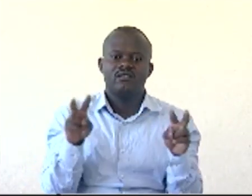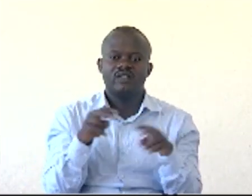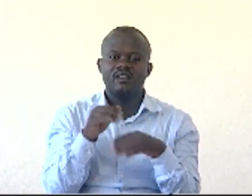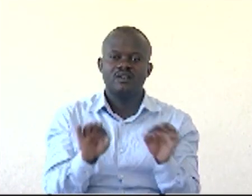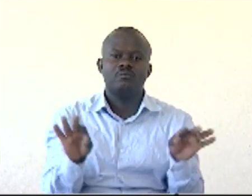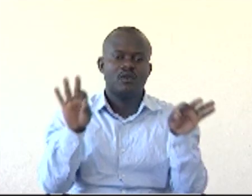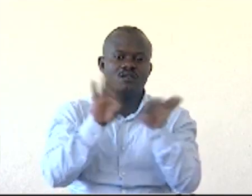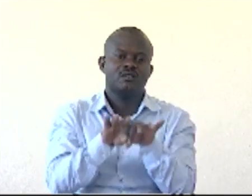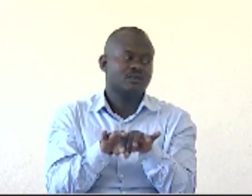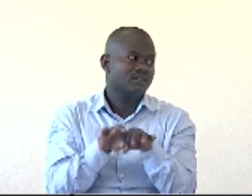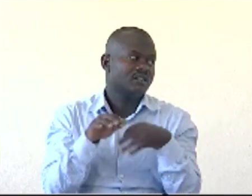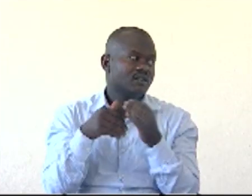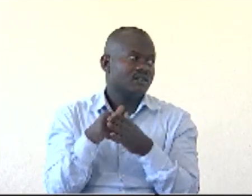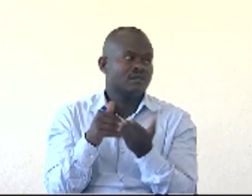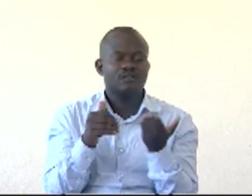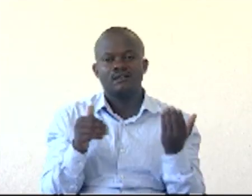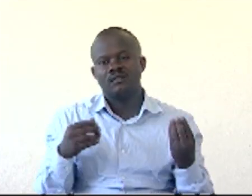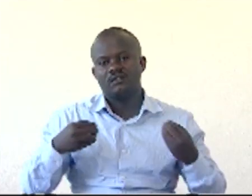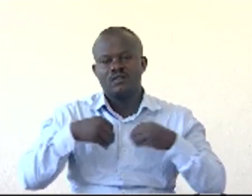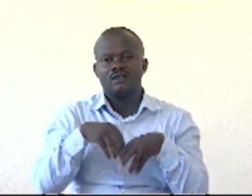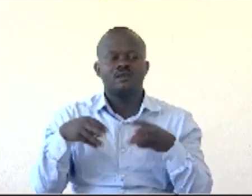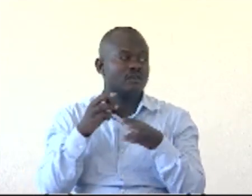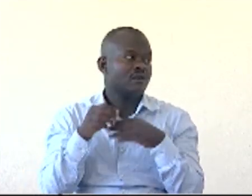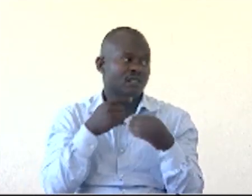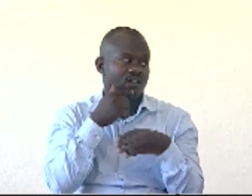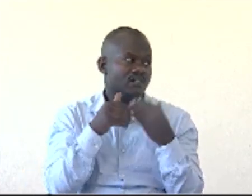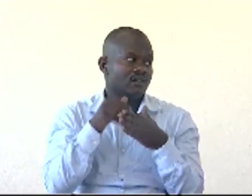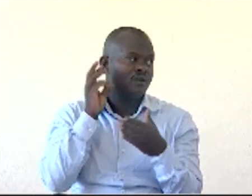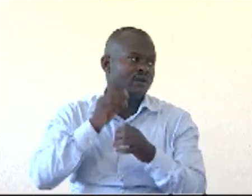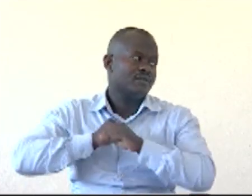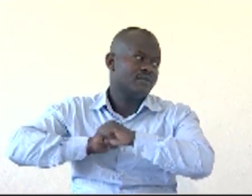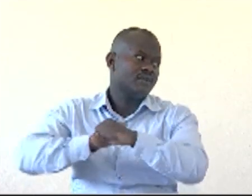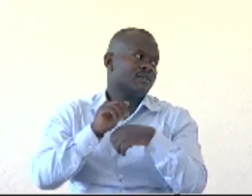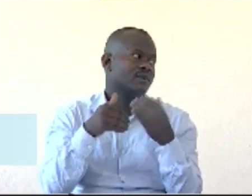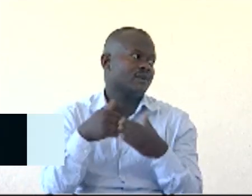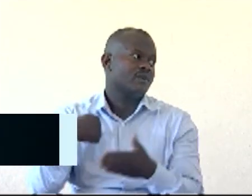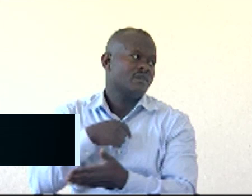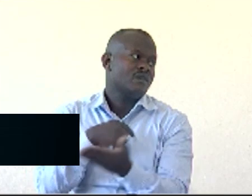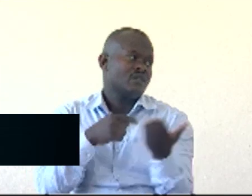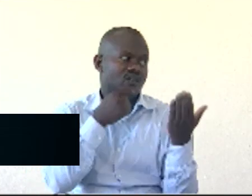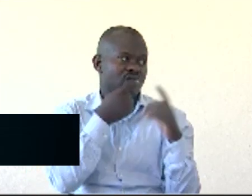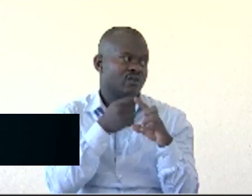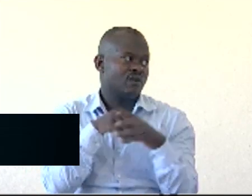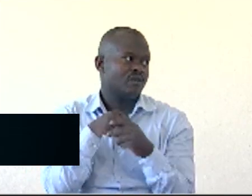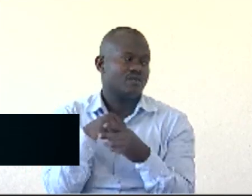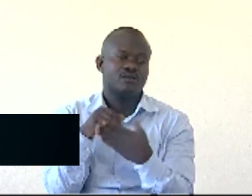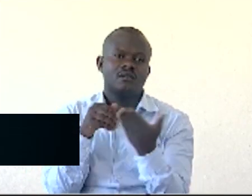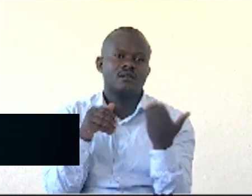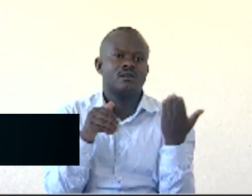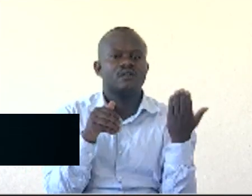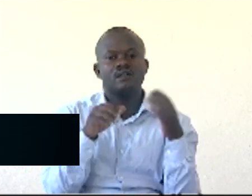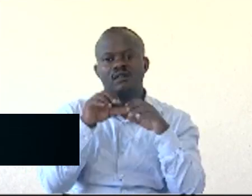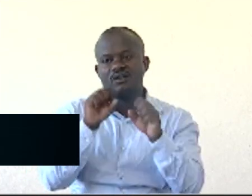important. Dress in a way that will protect your body parts from being attacked